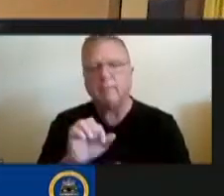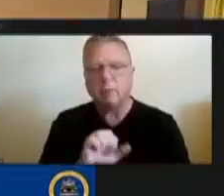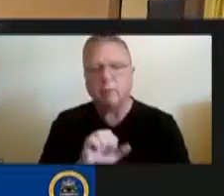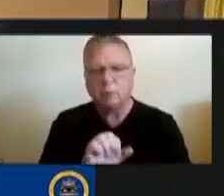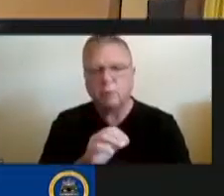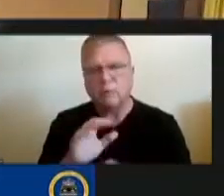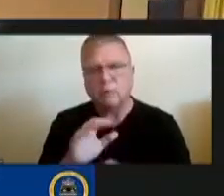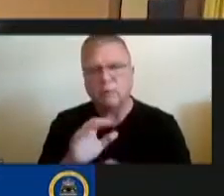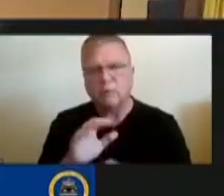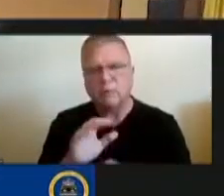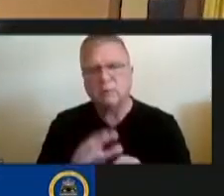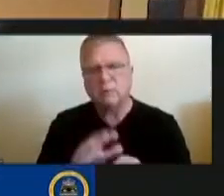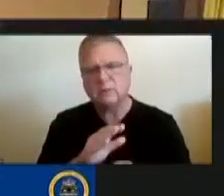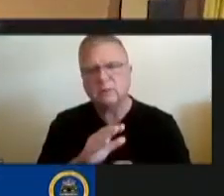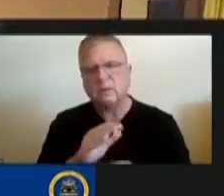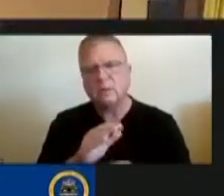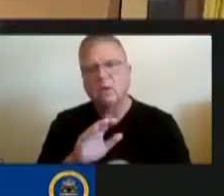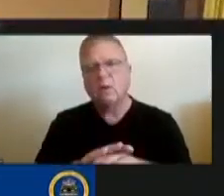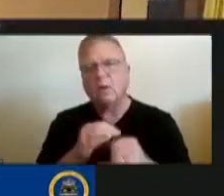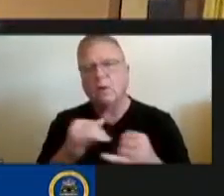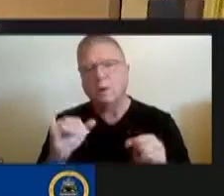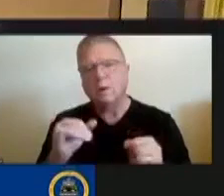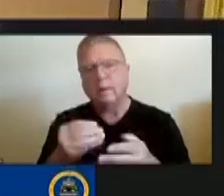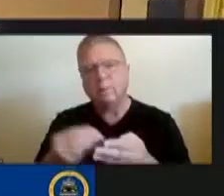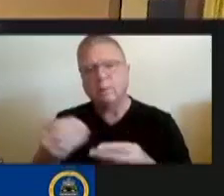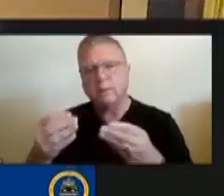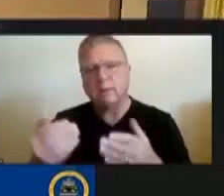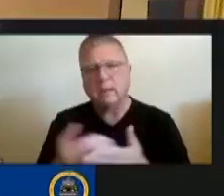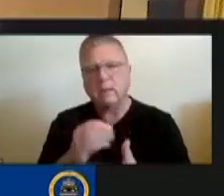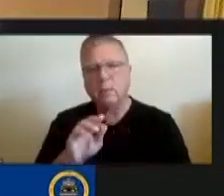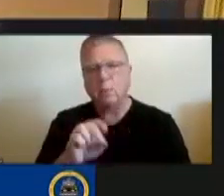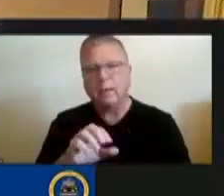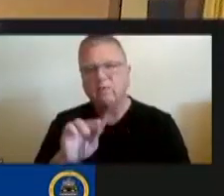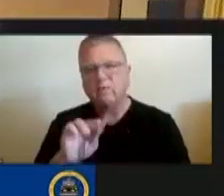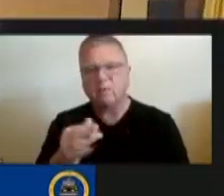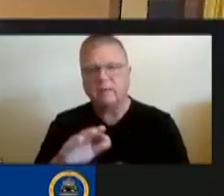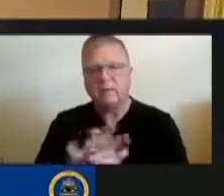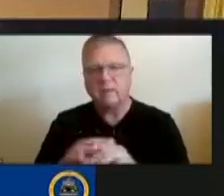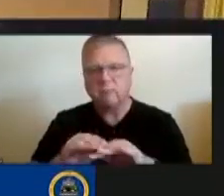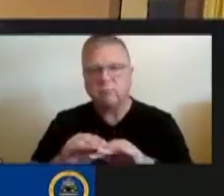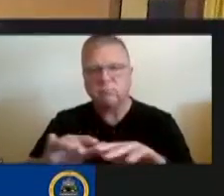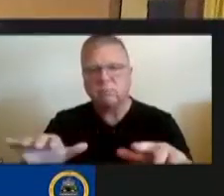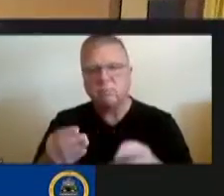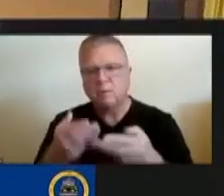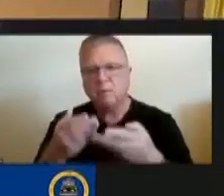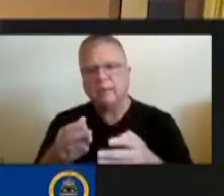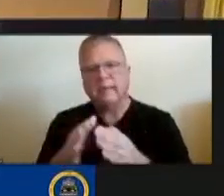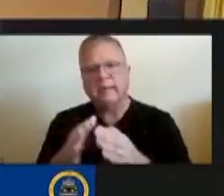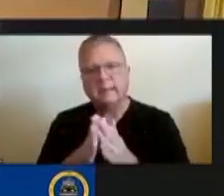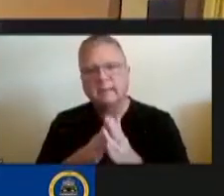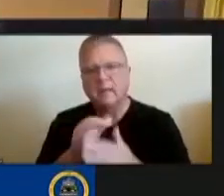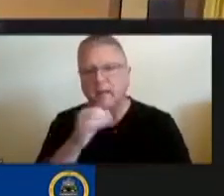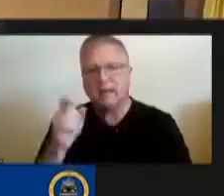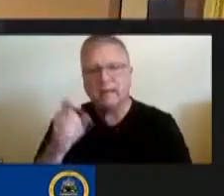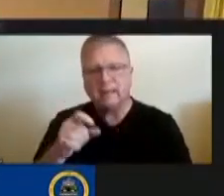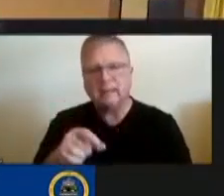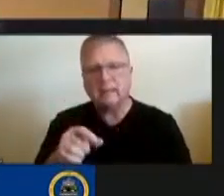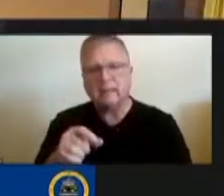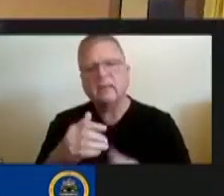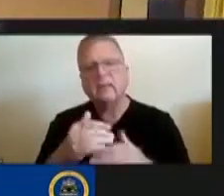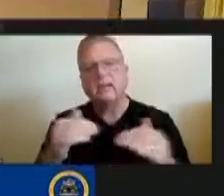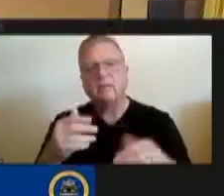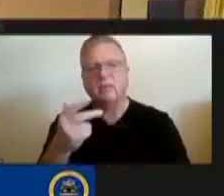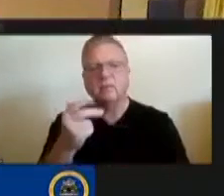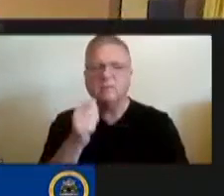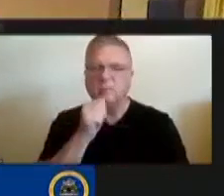online purchasing, and a new wave of COVID-19 face the undue burden of providing and thus incentivizing unnecessary levels of private parking.